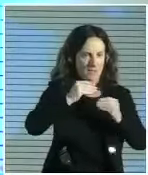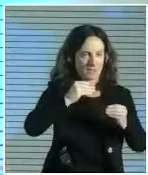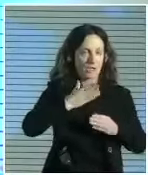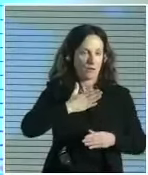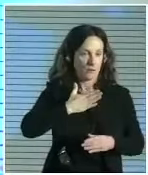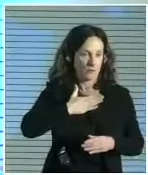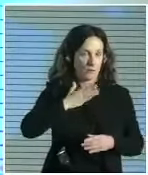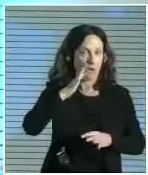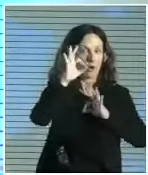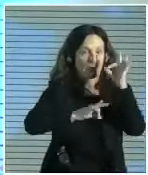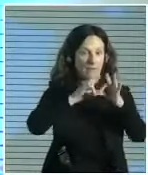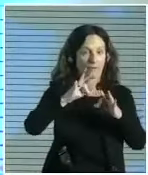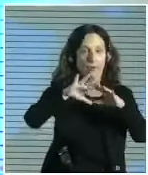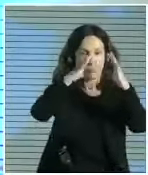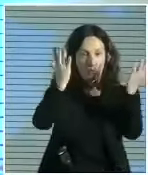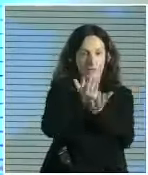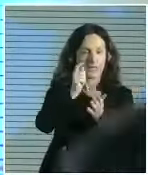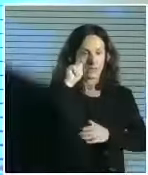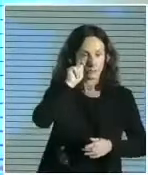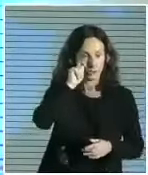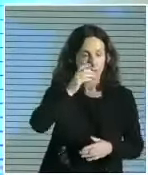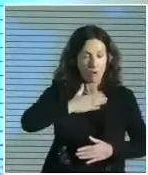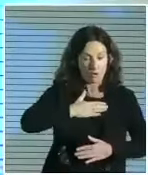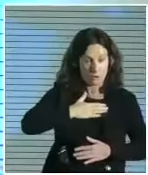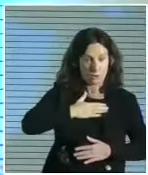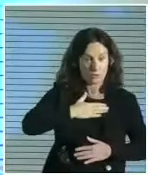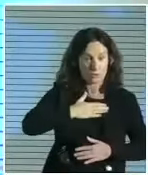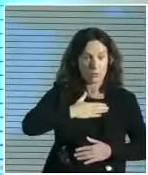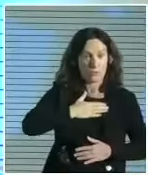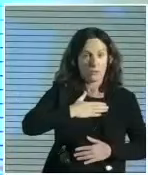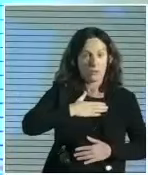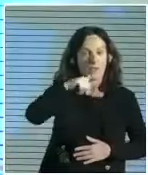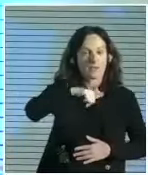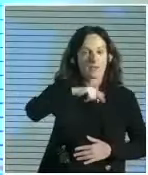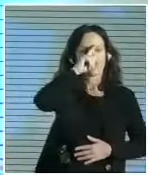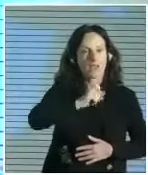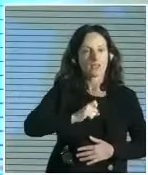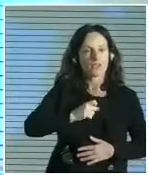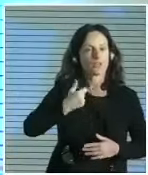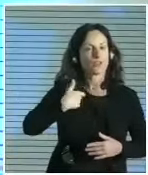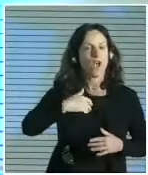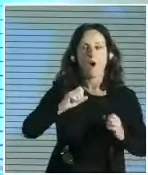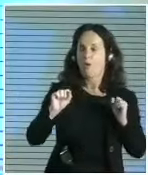Organization, we will declare soon this